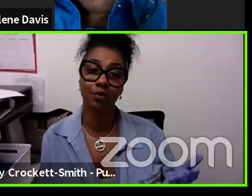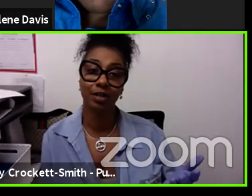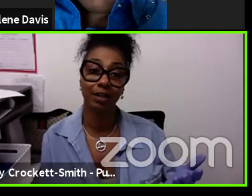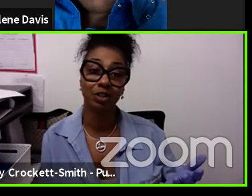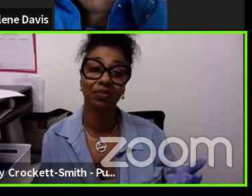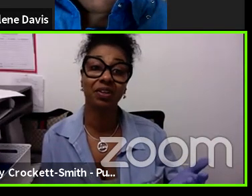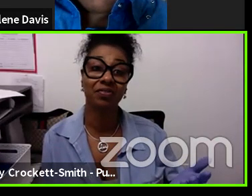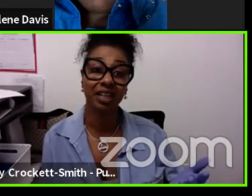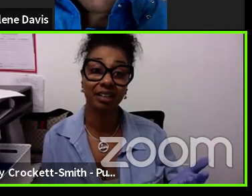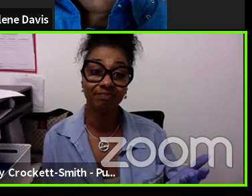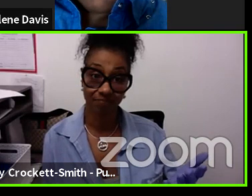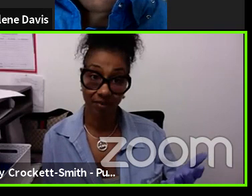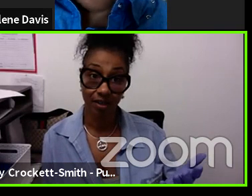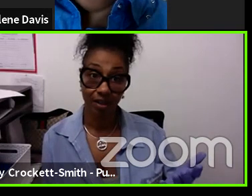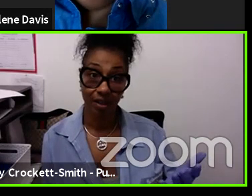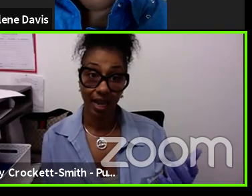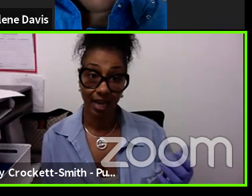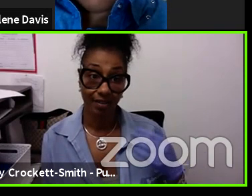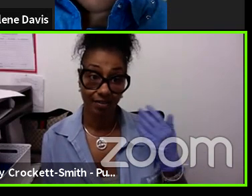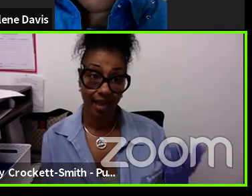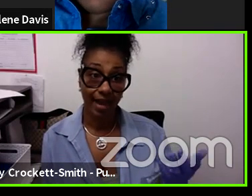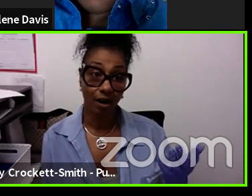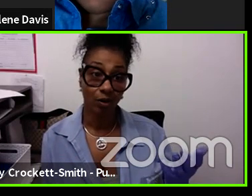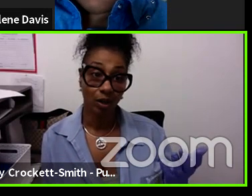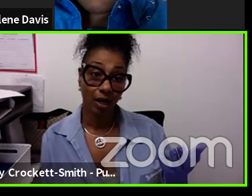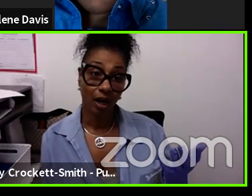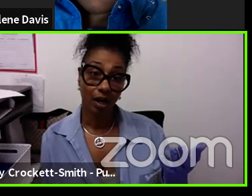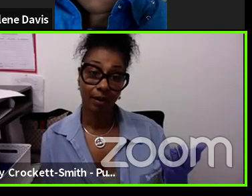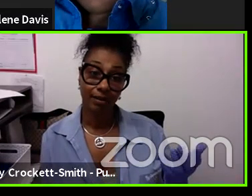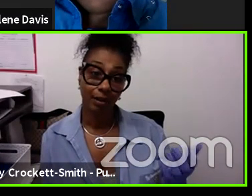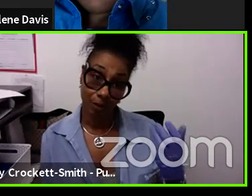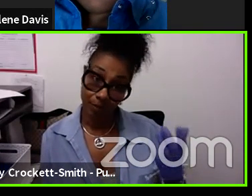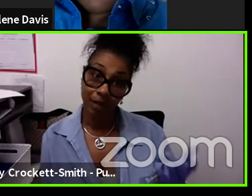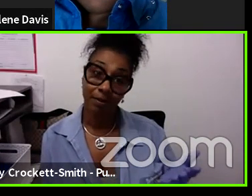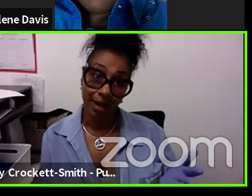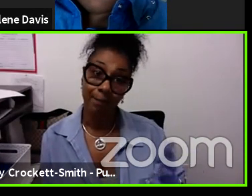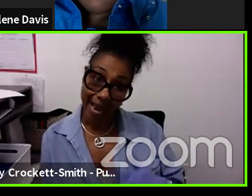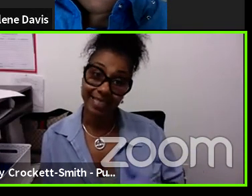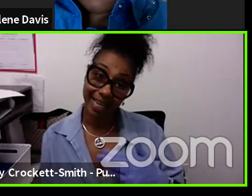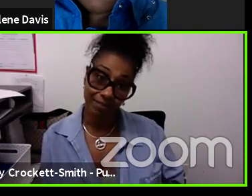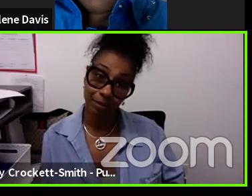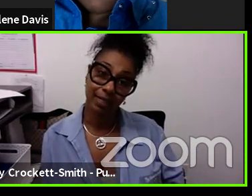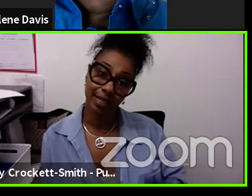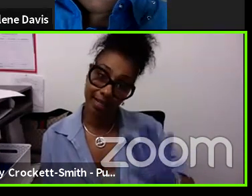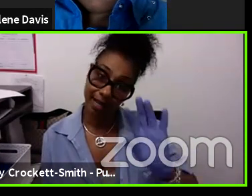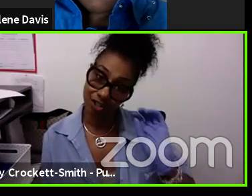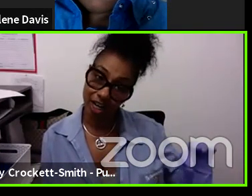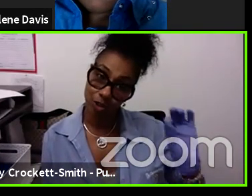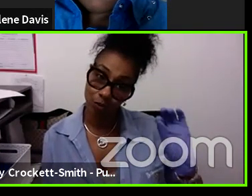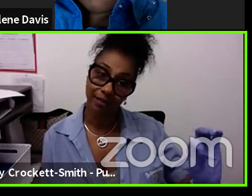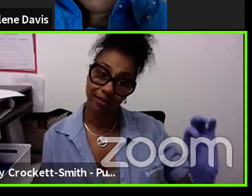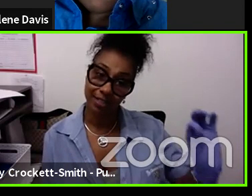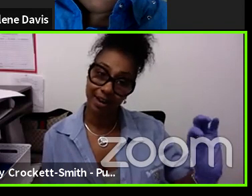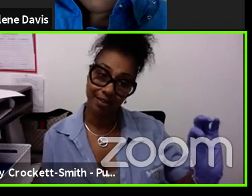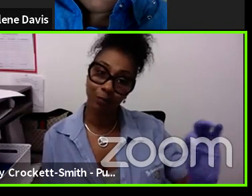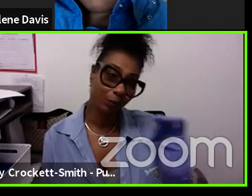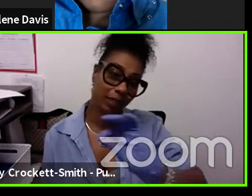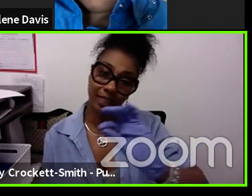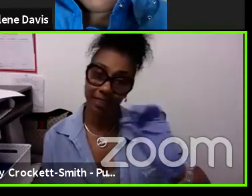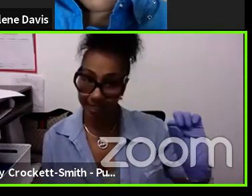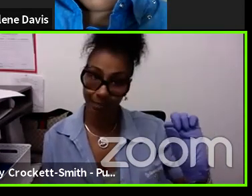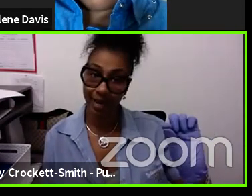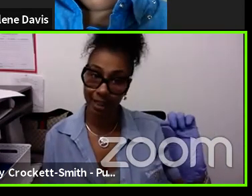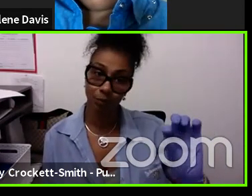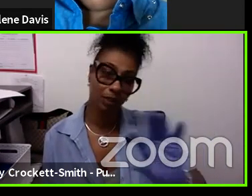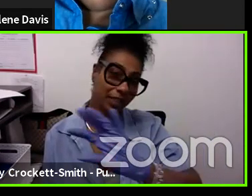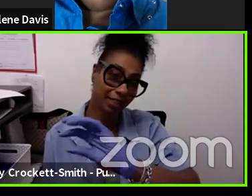would be $100 for 50. And now, and remember now, masks have to be exchanged throughout the entire day, but we